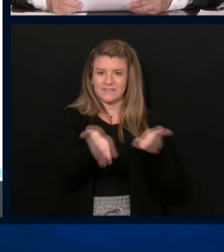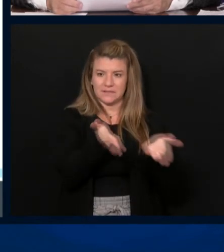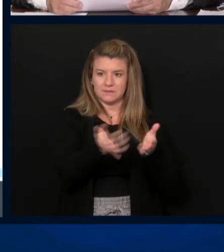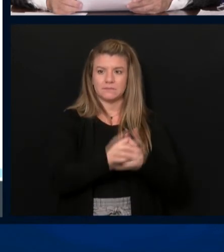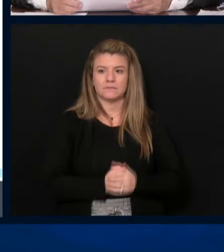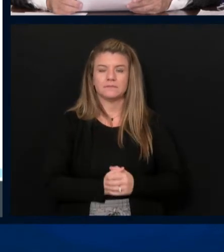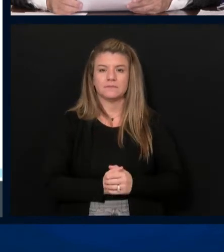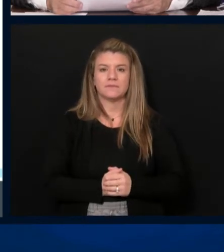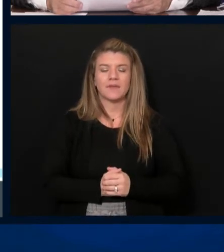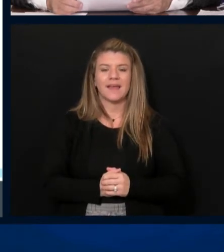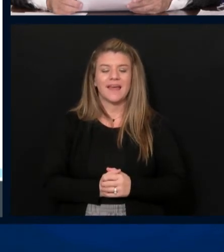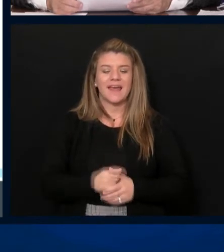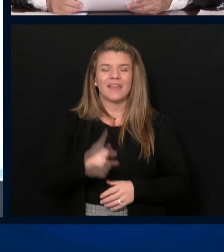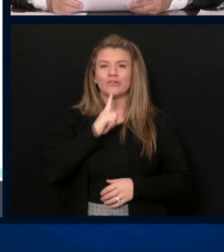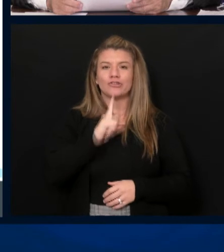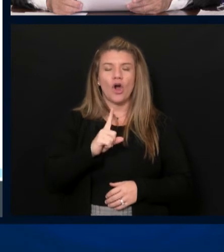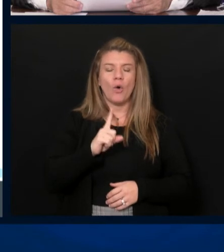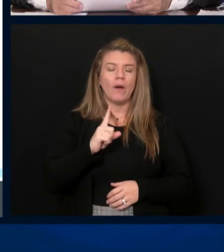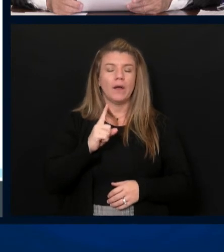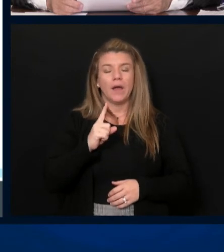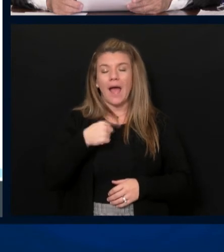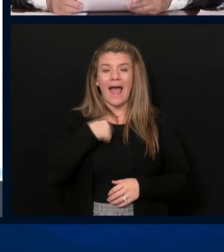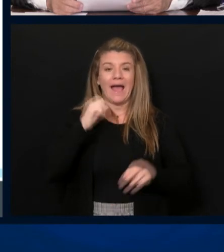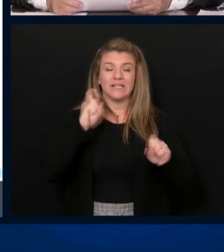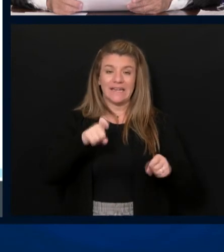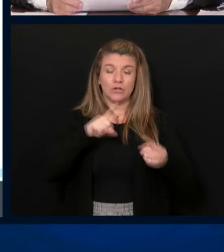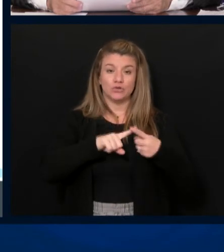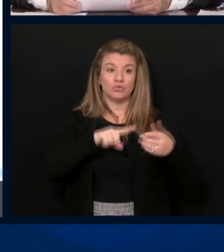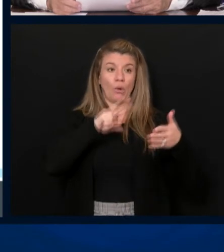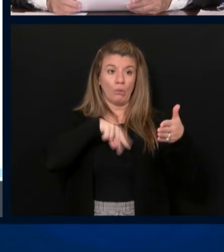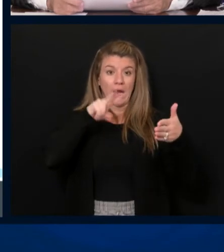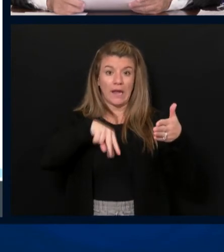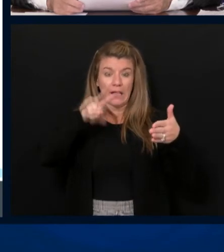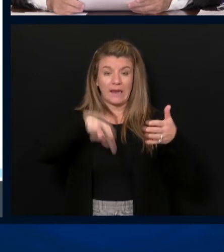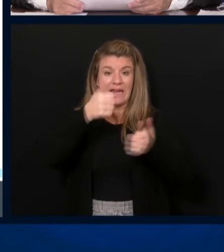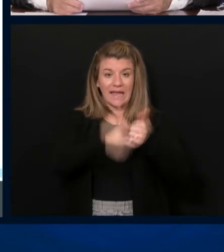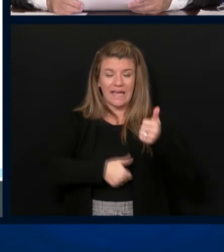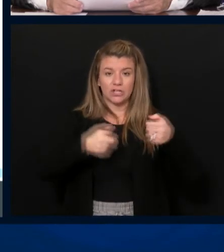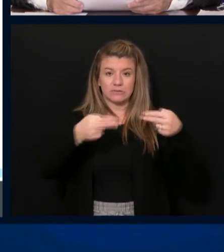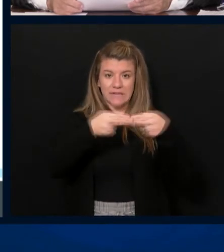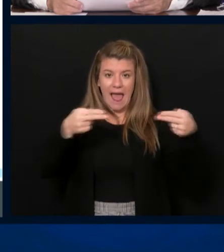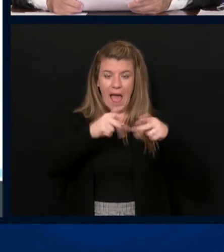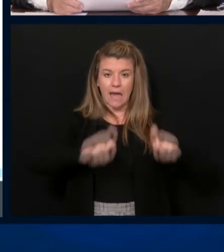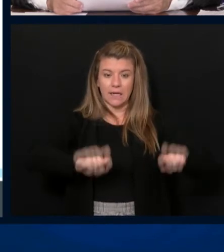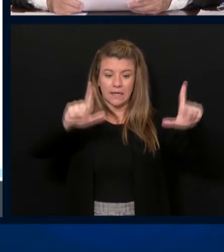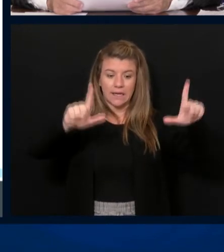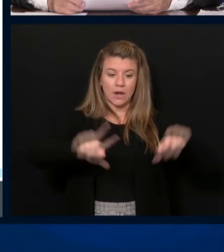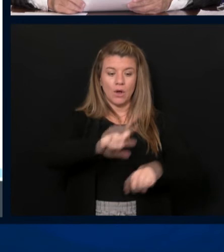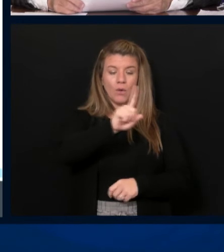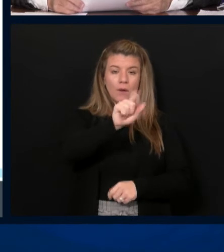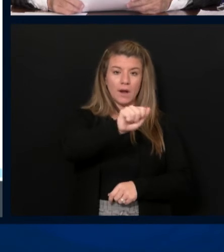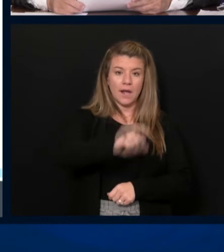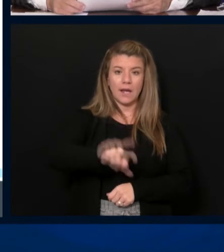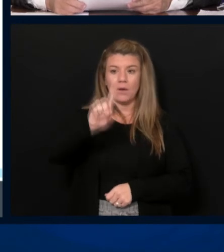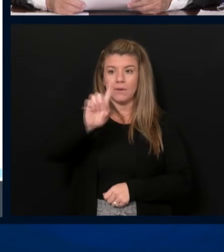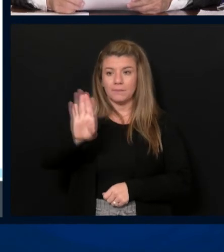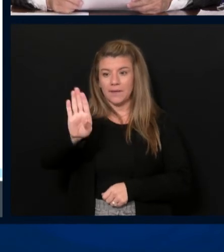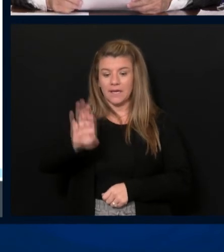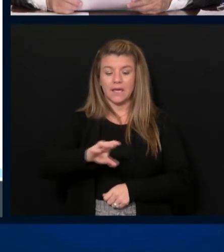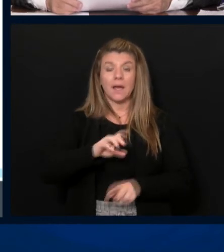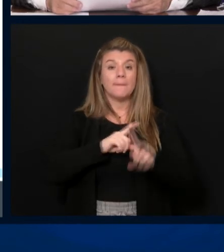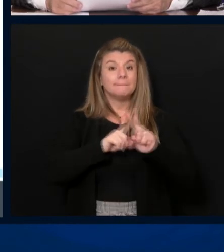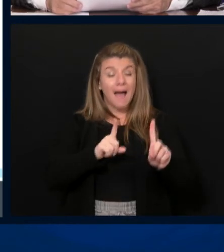And there's no really point in me going through all of slides, 1A, 1B and everything. The